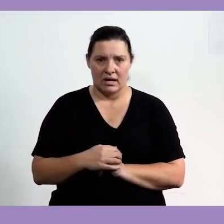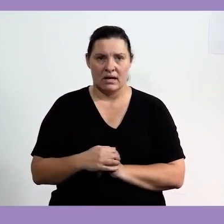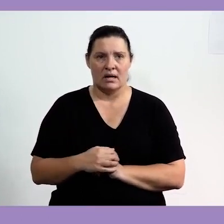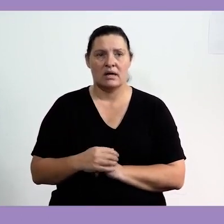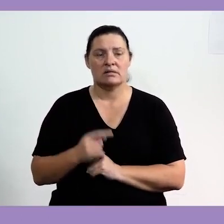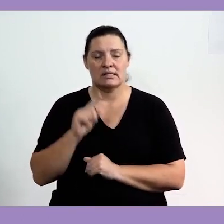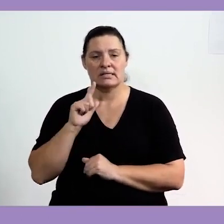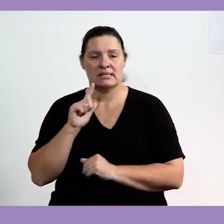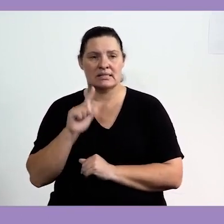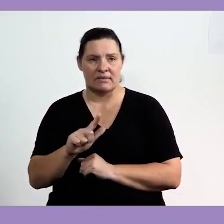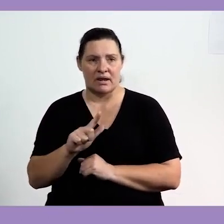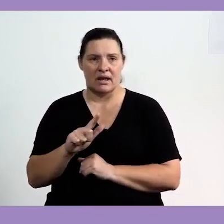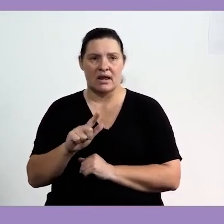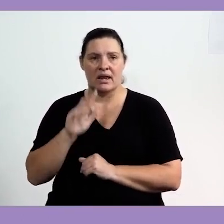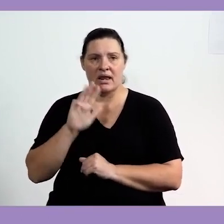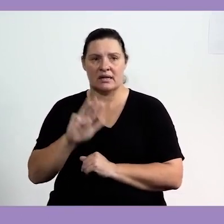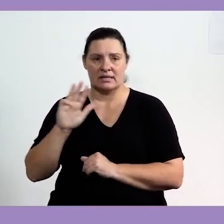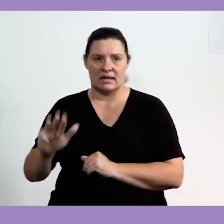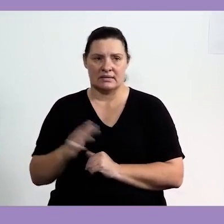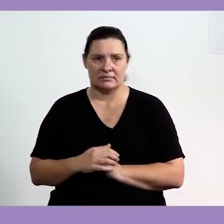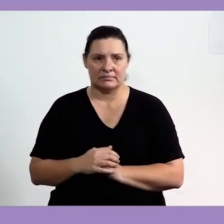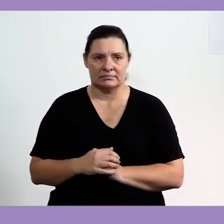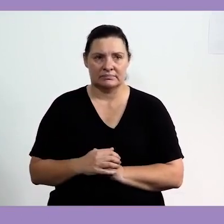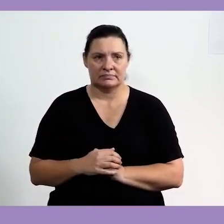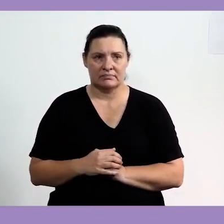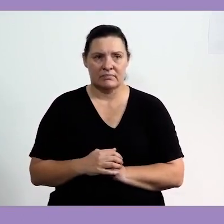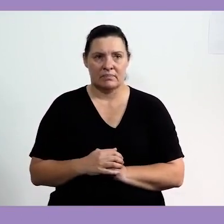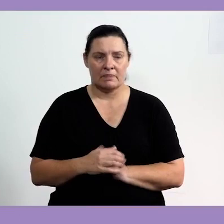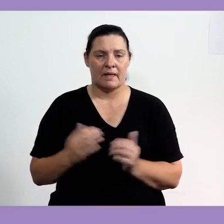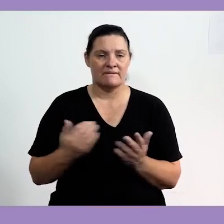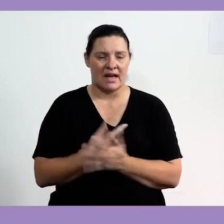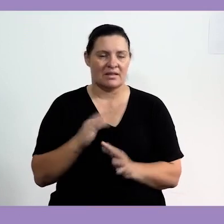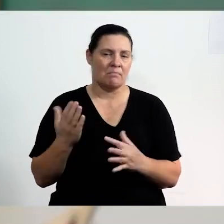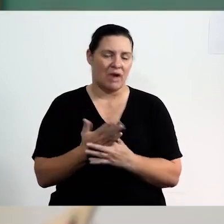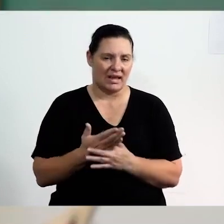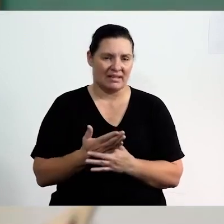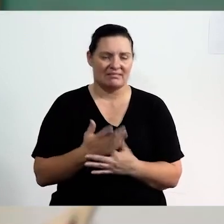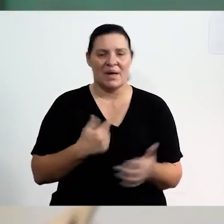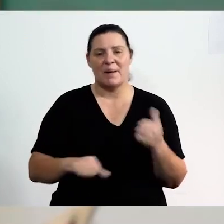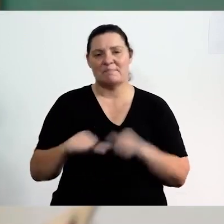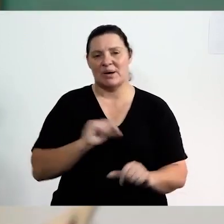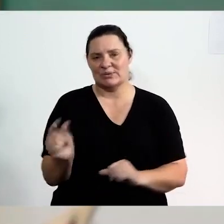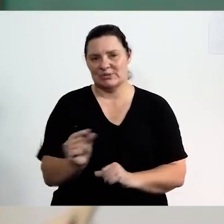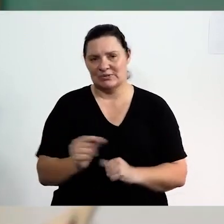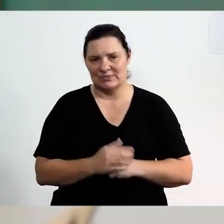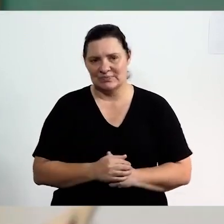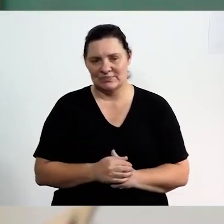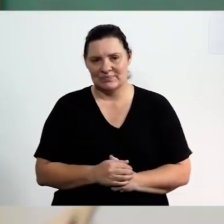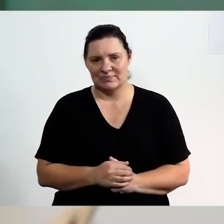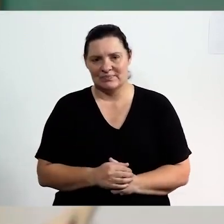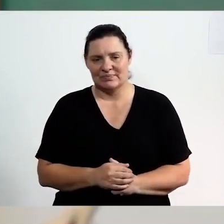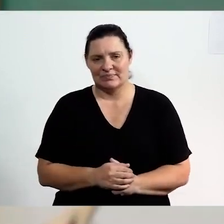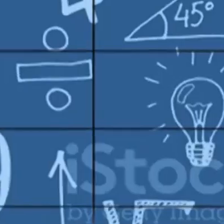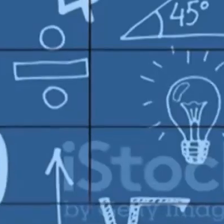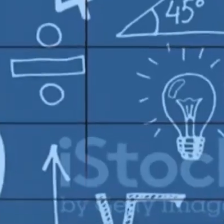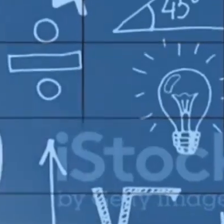give us an answer of 799. Let's quickly go to an ad break, and then we'll see you just now.